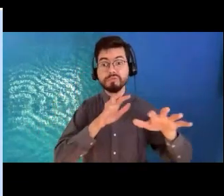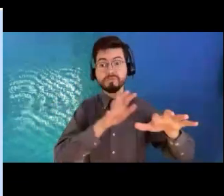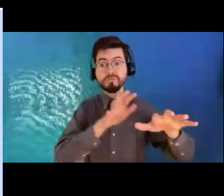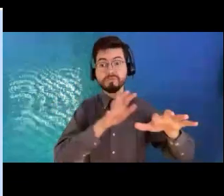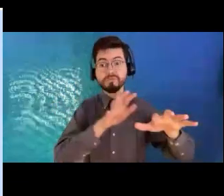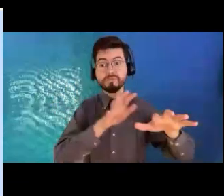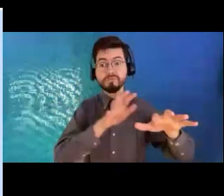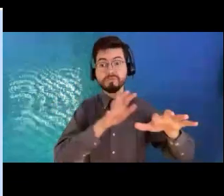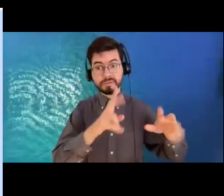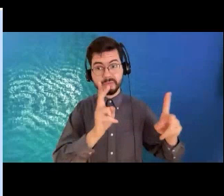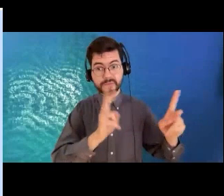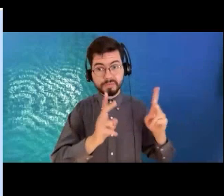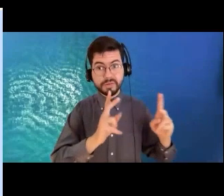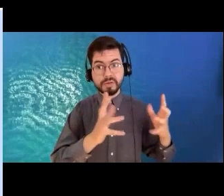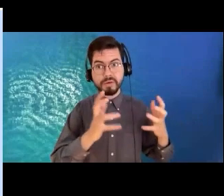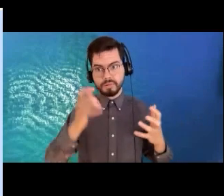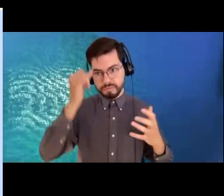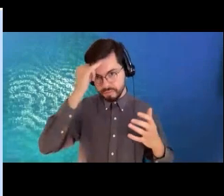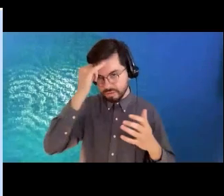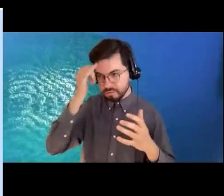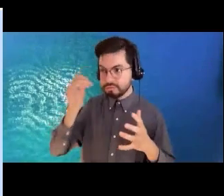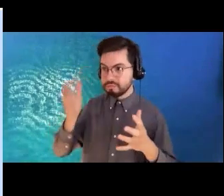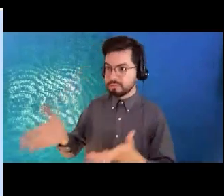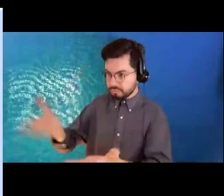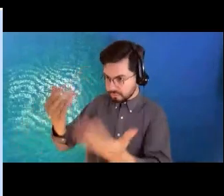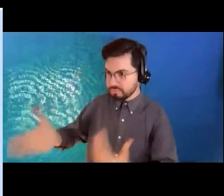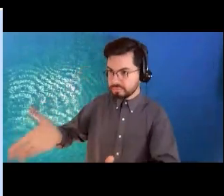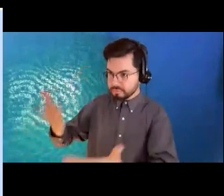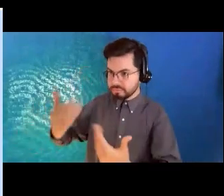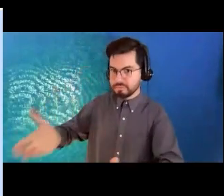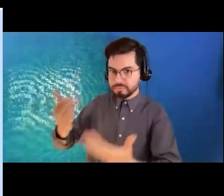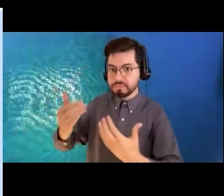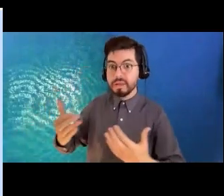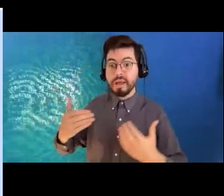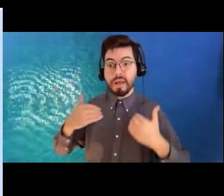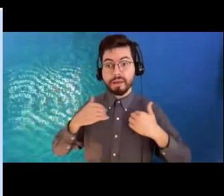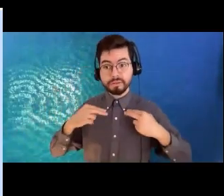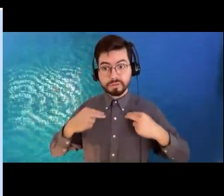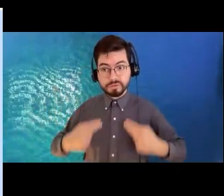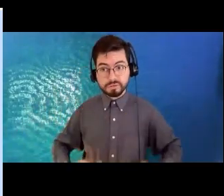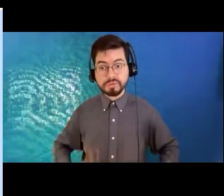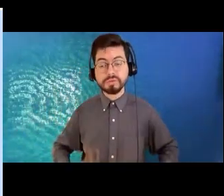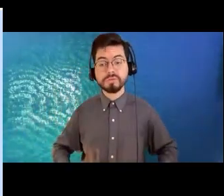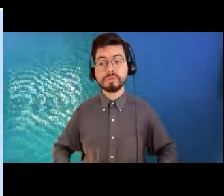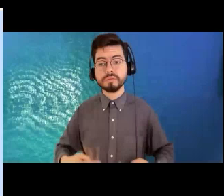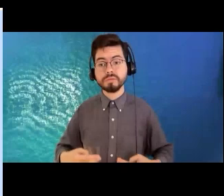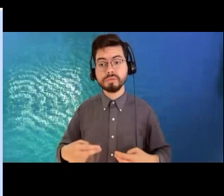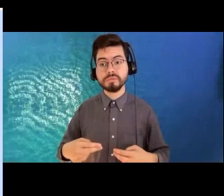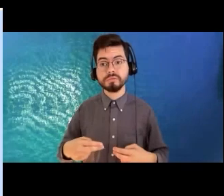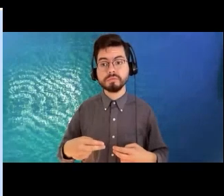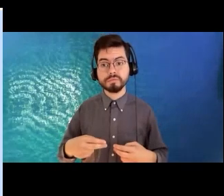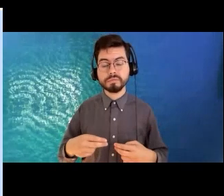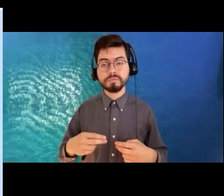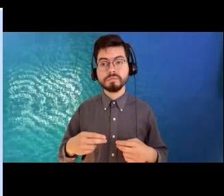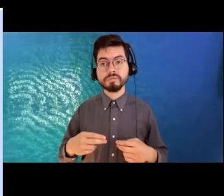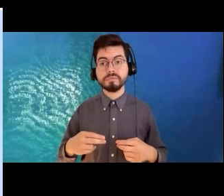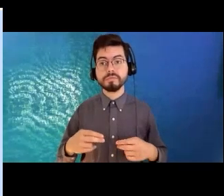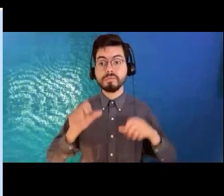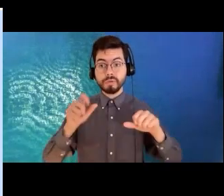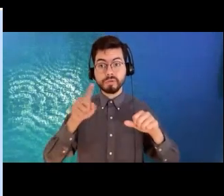also trying to move the bison. That's what they're doing. They're in uniform, and hopefully you've seen this. If you've been around the last few years, you